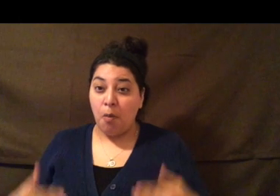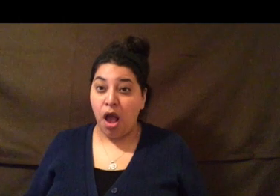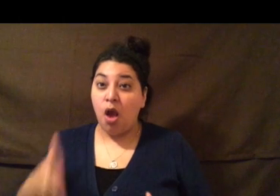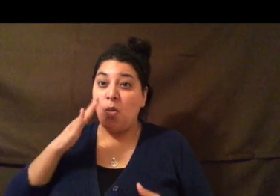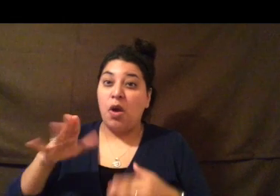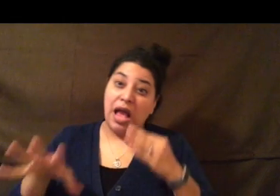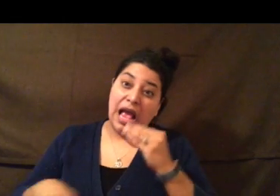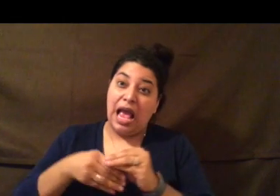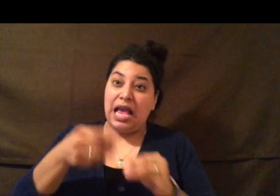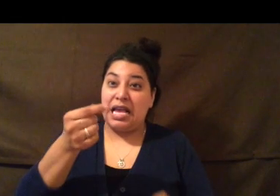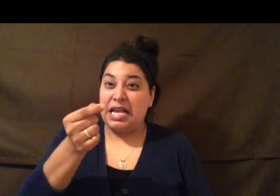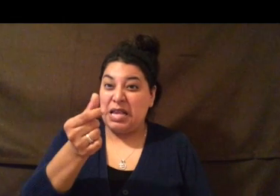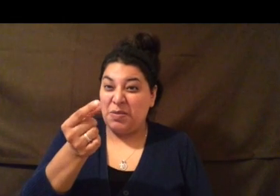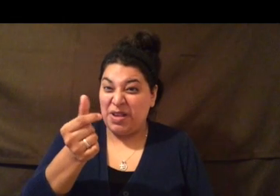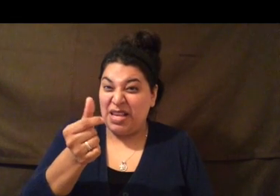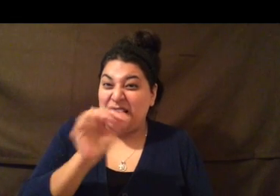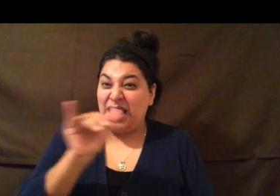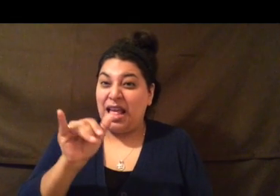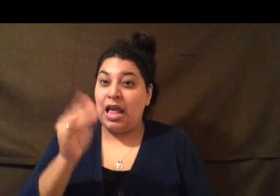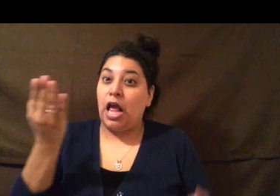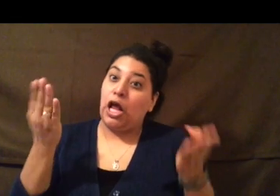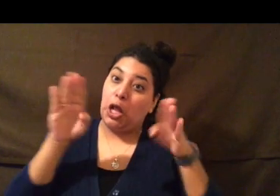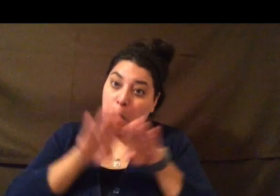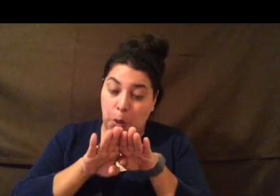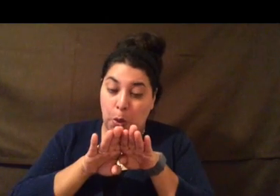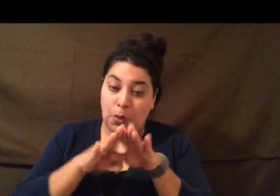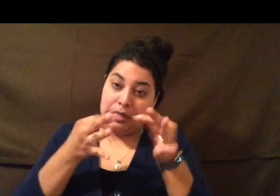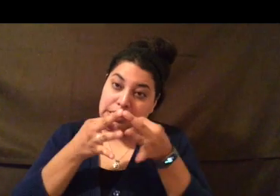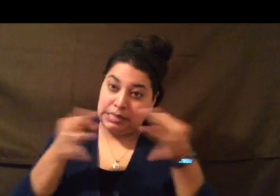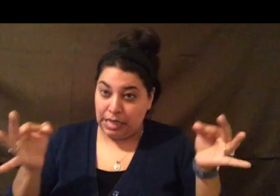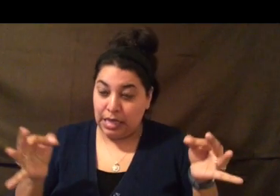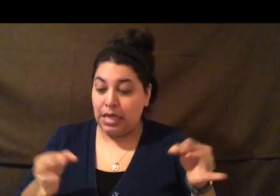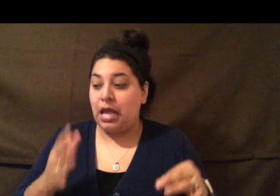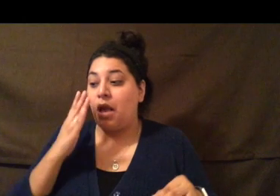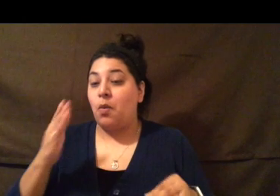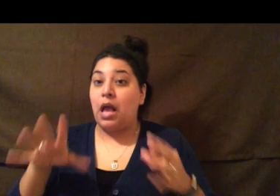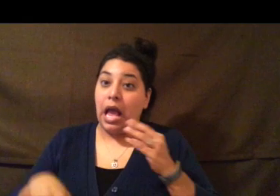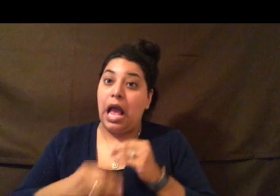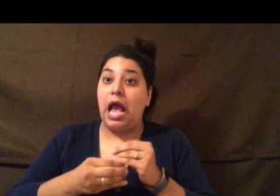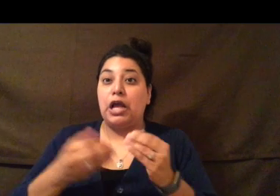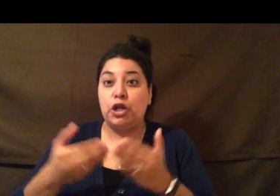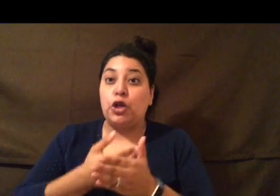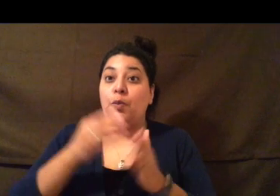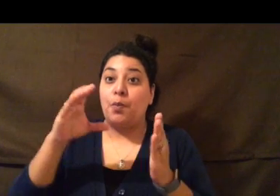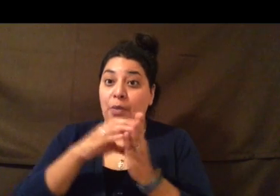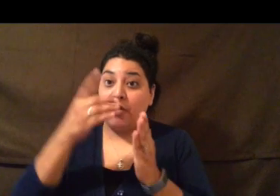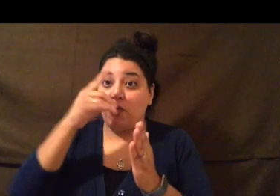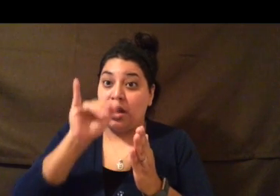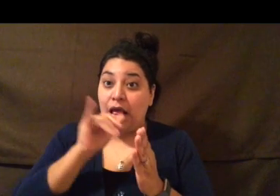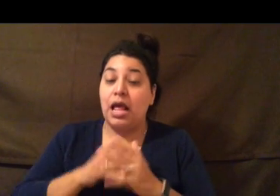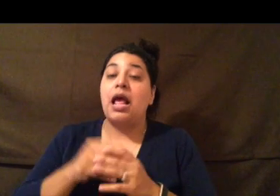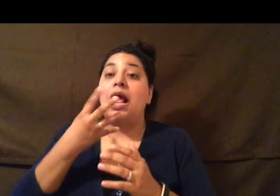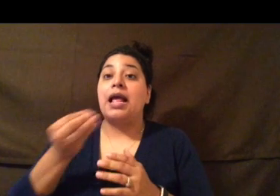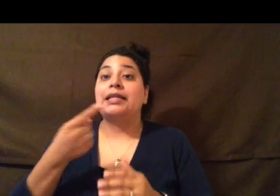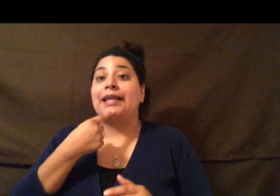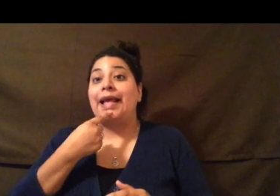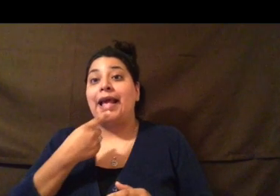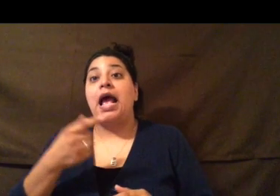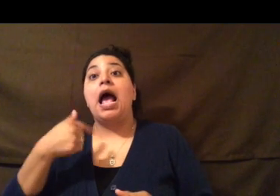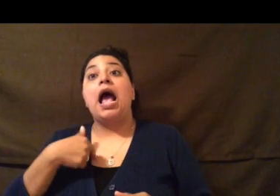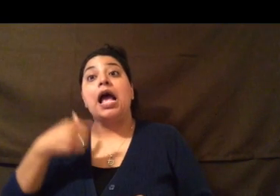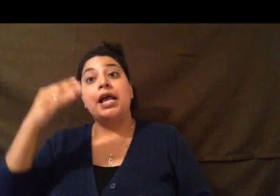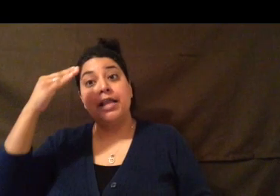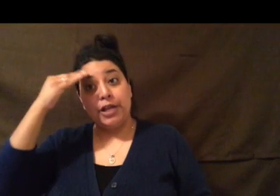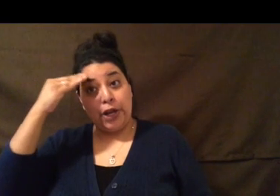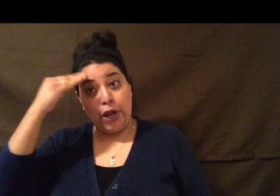going to add a little bit, like a little closing statement, and I'm going to add a new paragraph for that. And I'm just